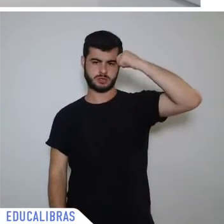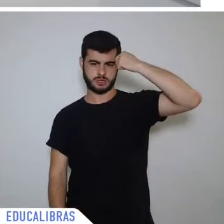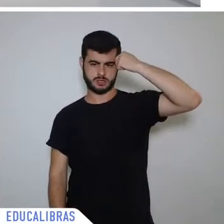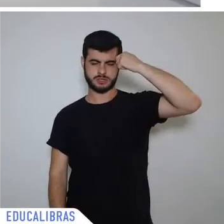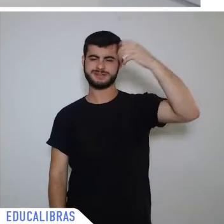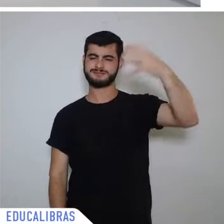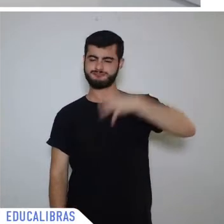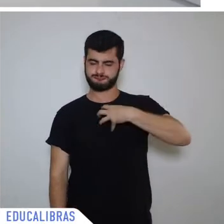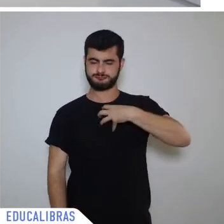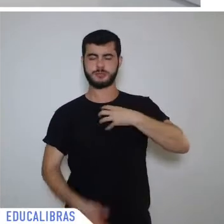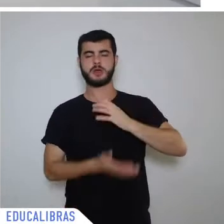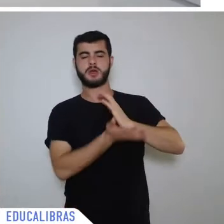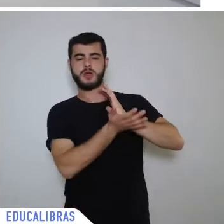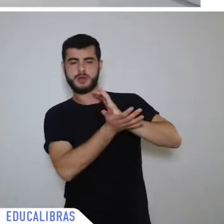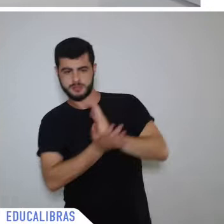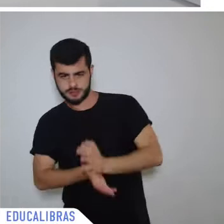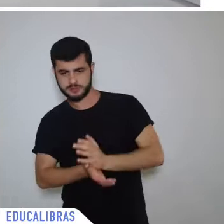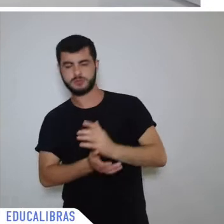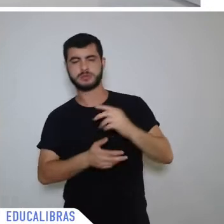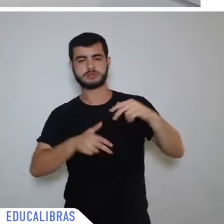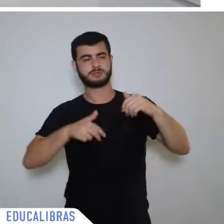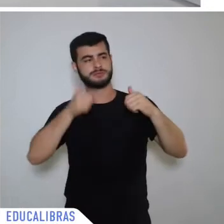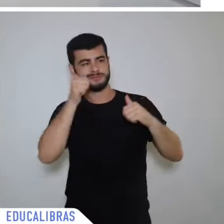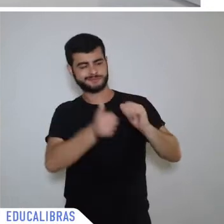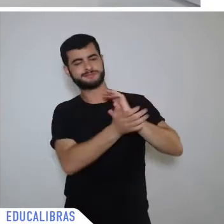There are preferential targets for racism.